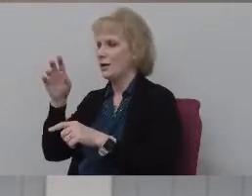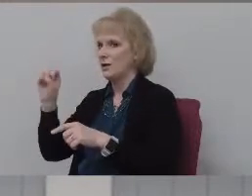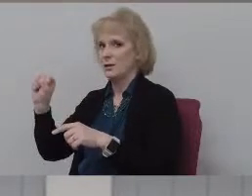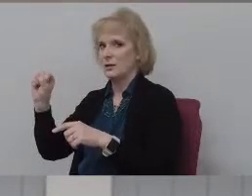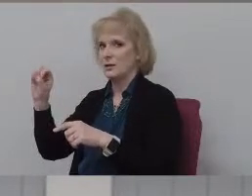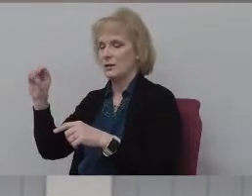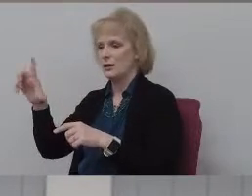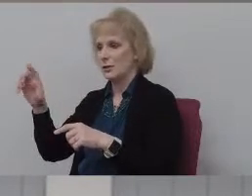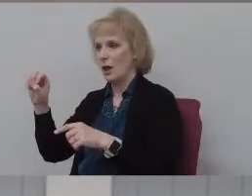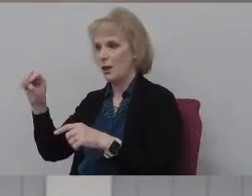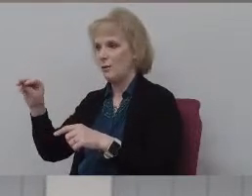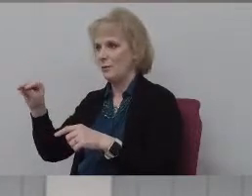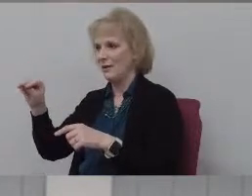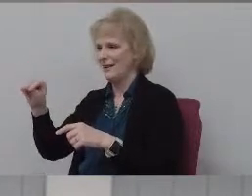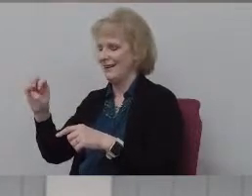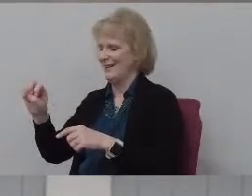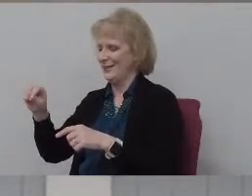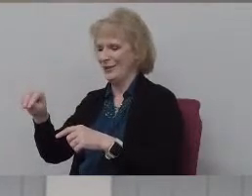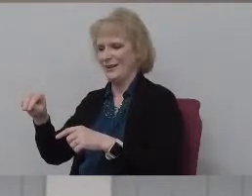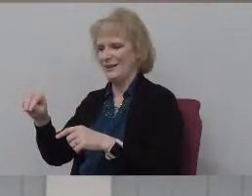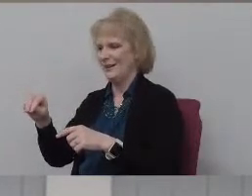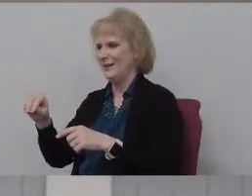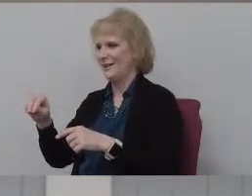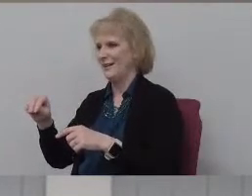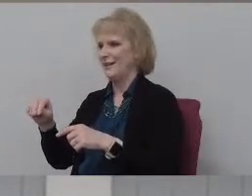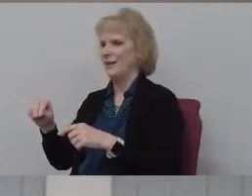There is a connection between